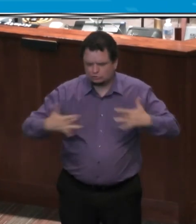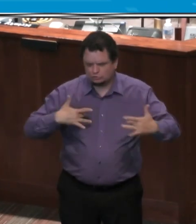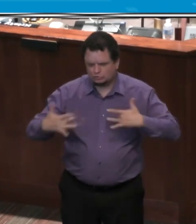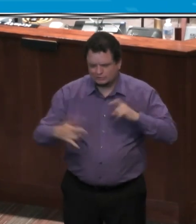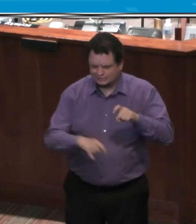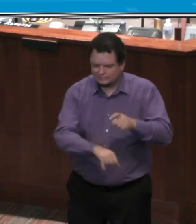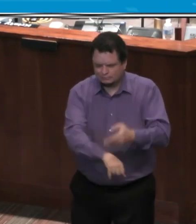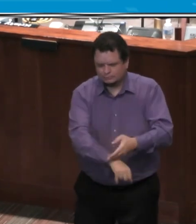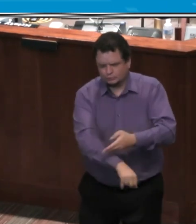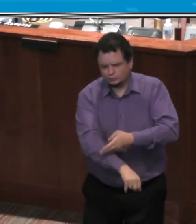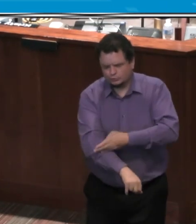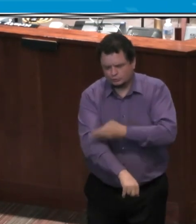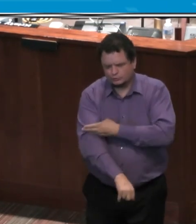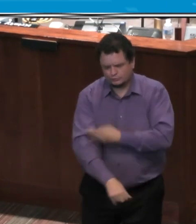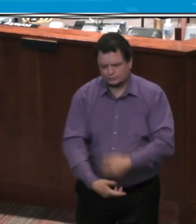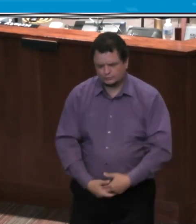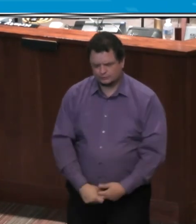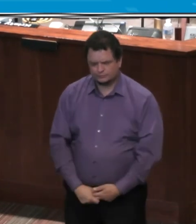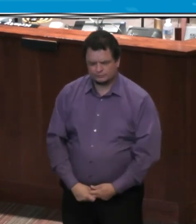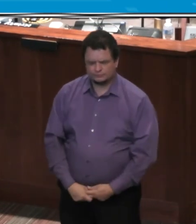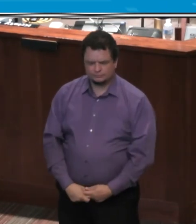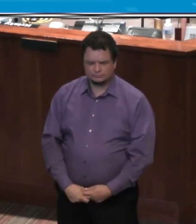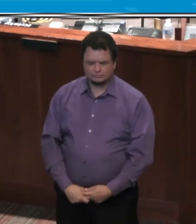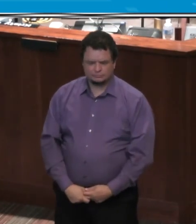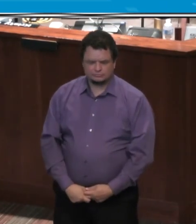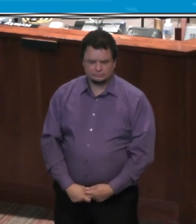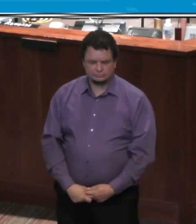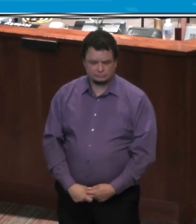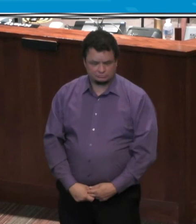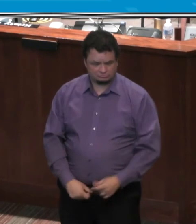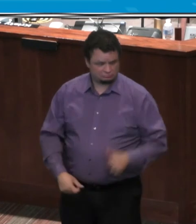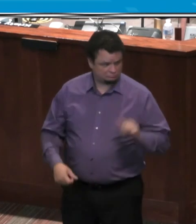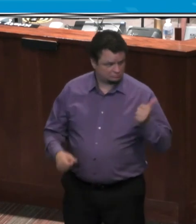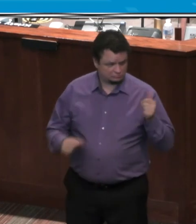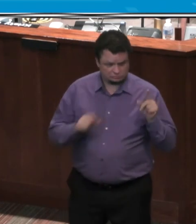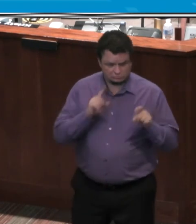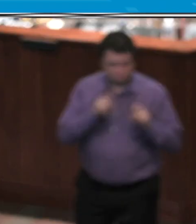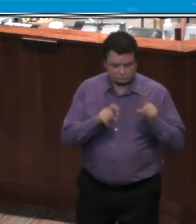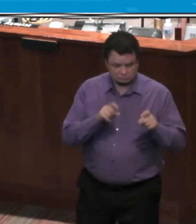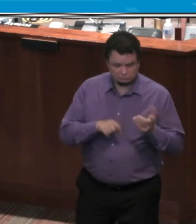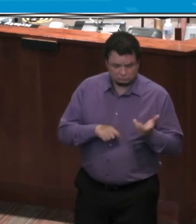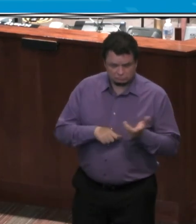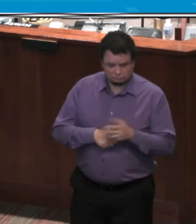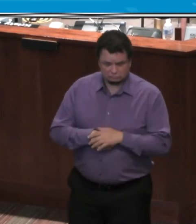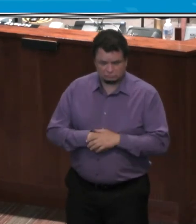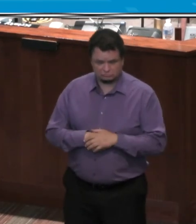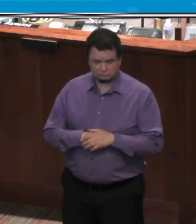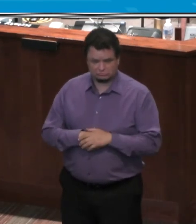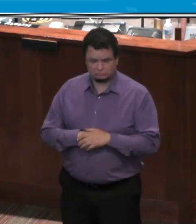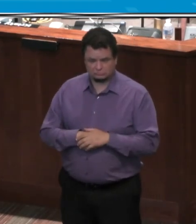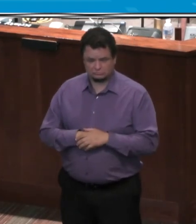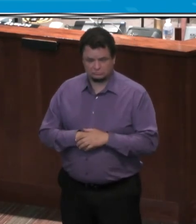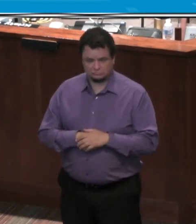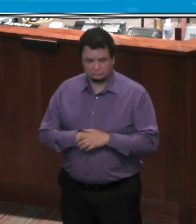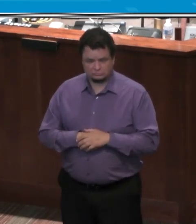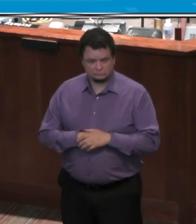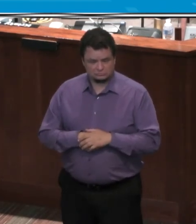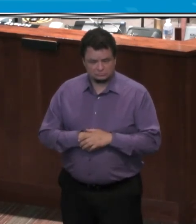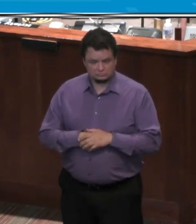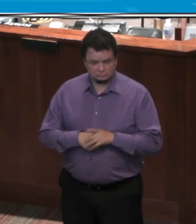Excellent. Any other Board of Health questions for Lisa? How about remotely?